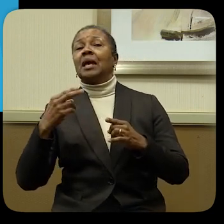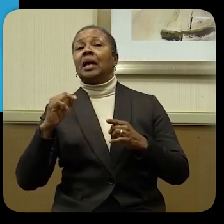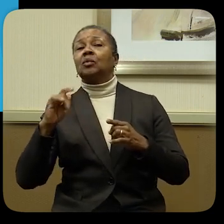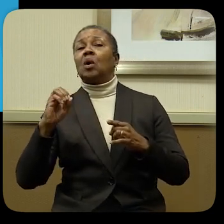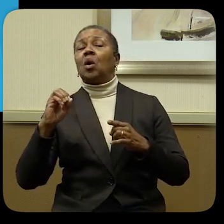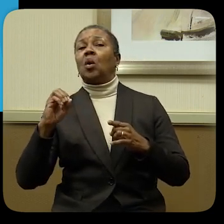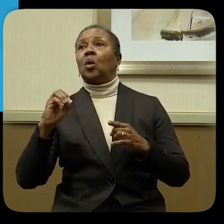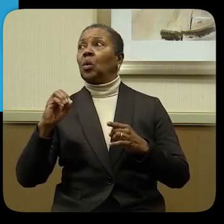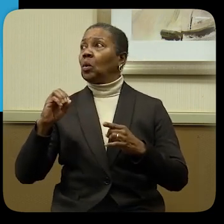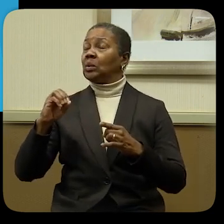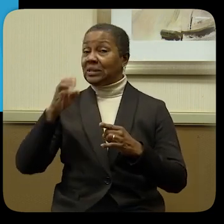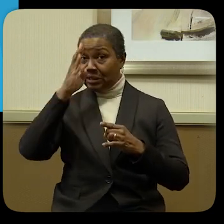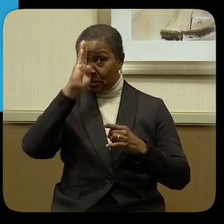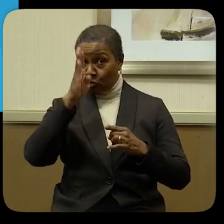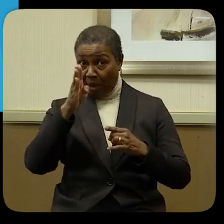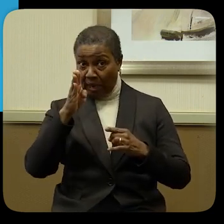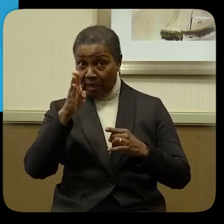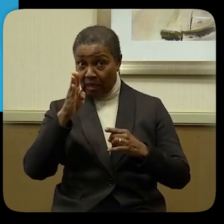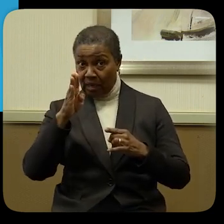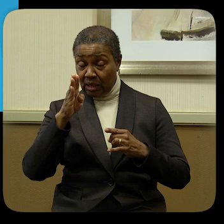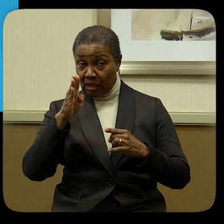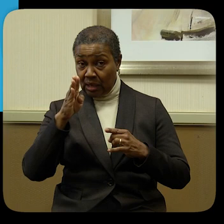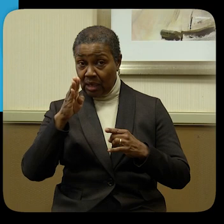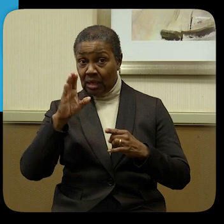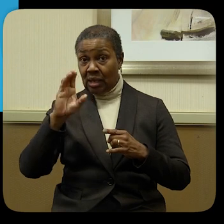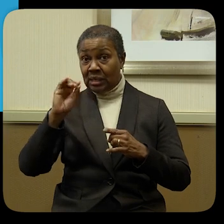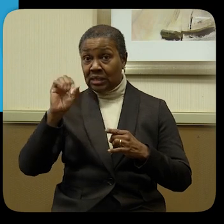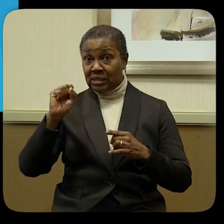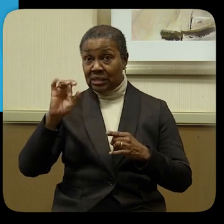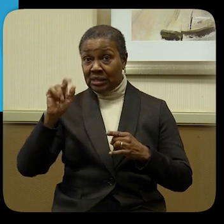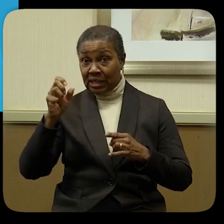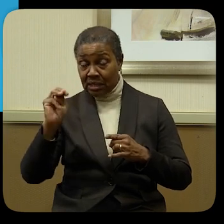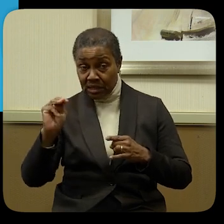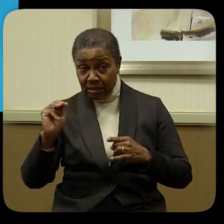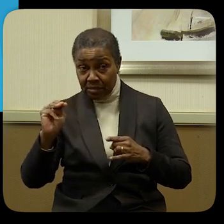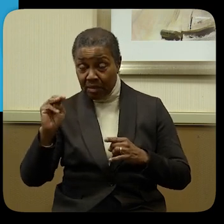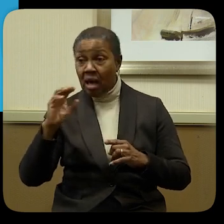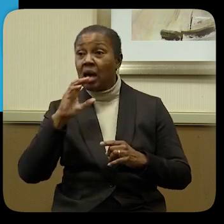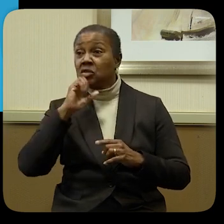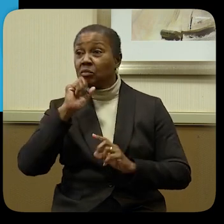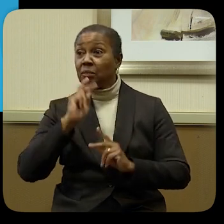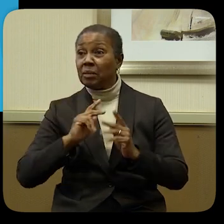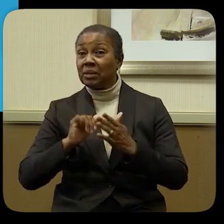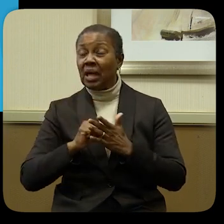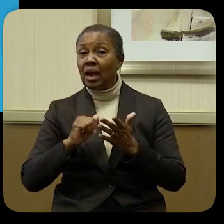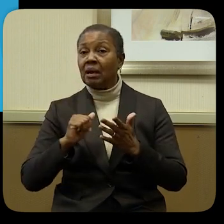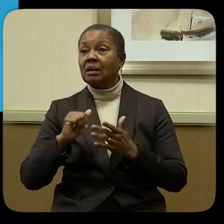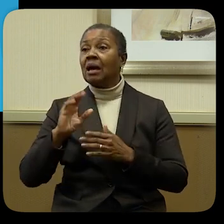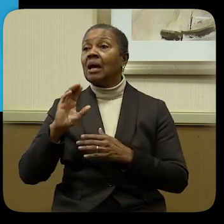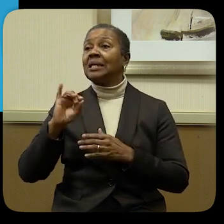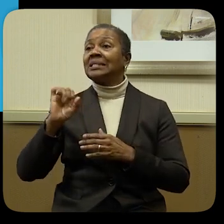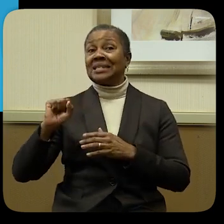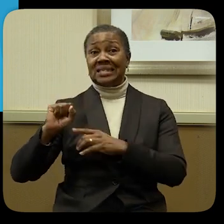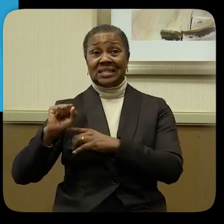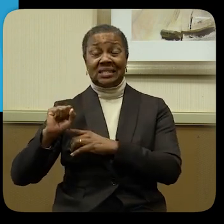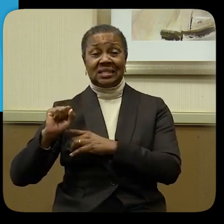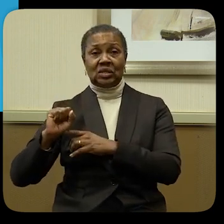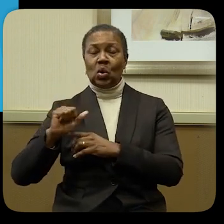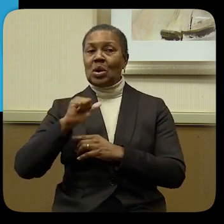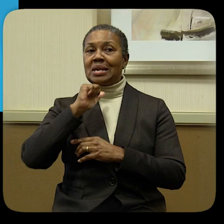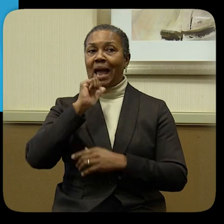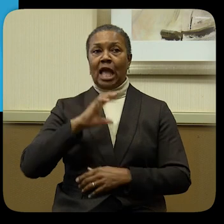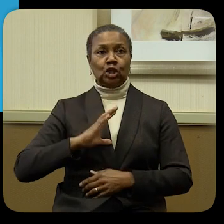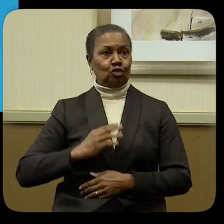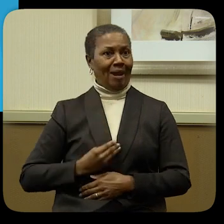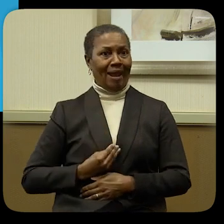that everybody is straight, and then cissexism, the assumption that everybody is cisgender or not